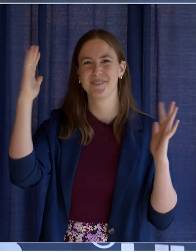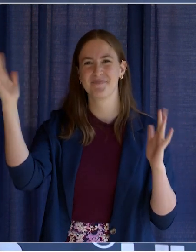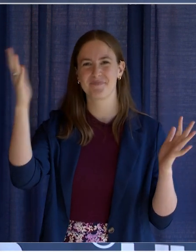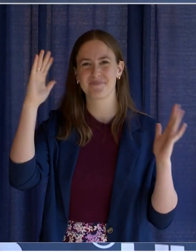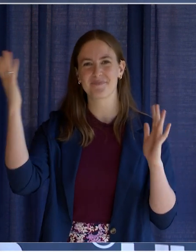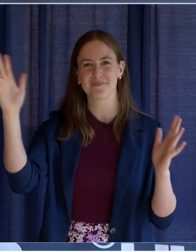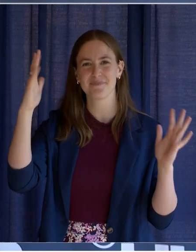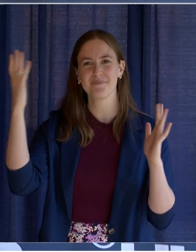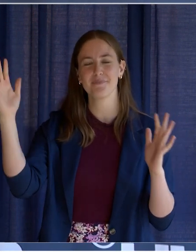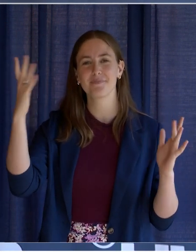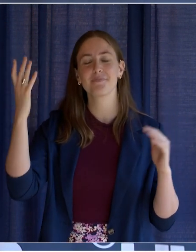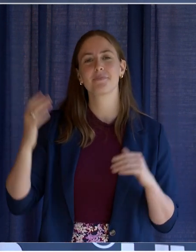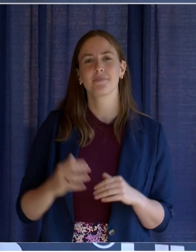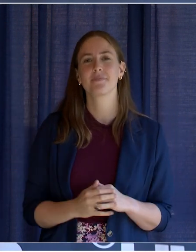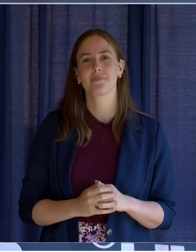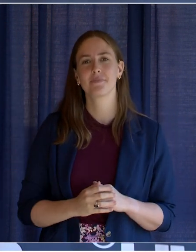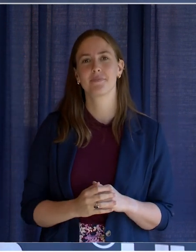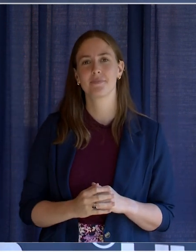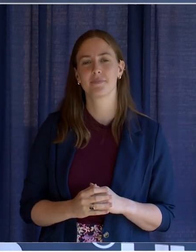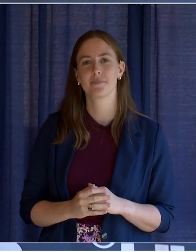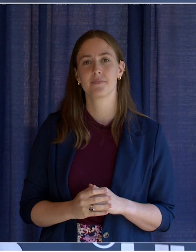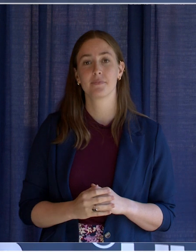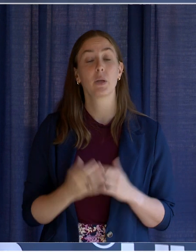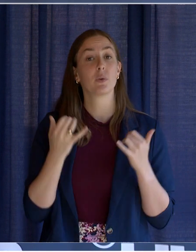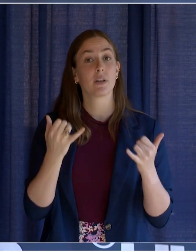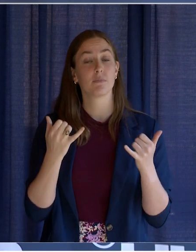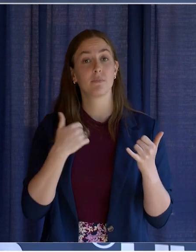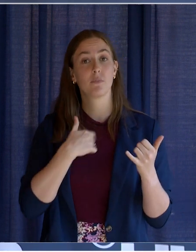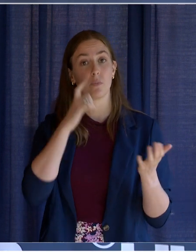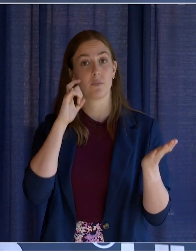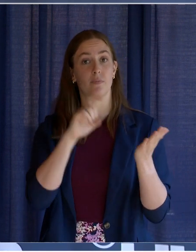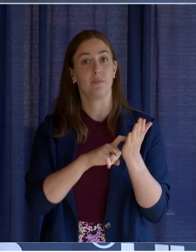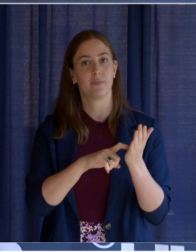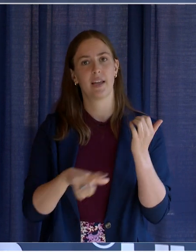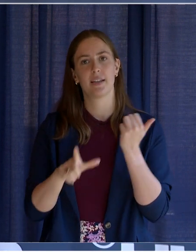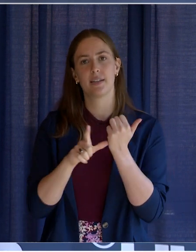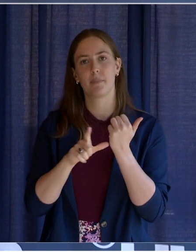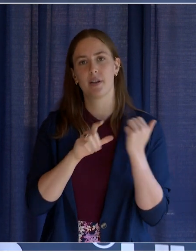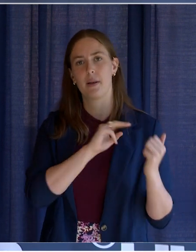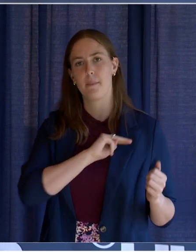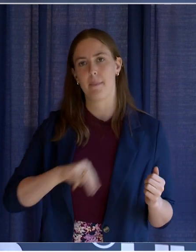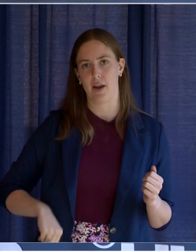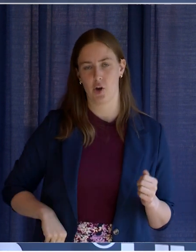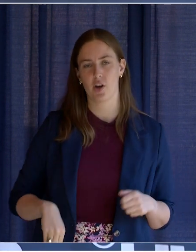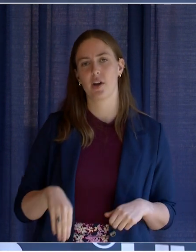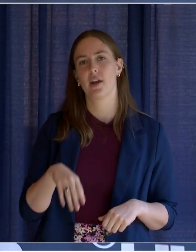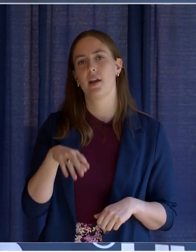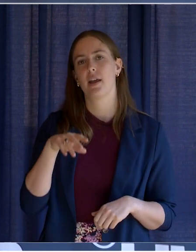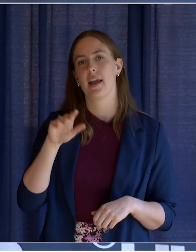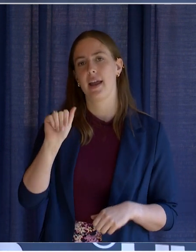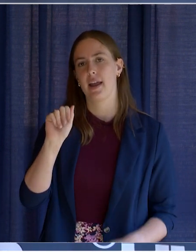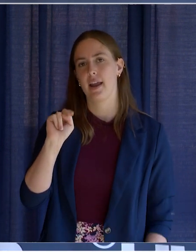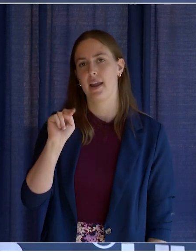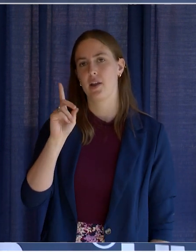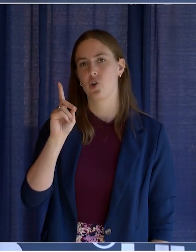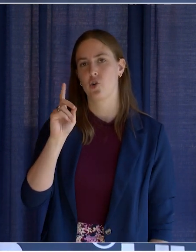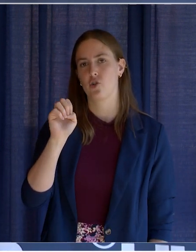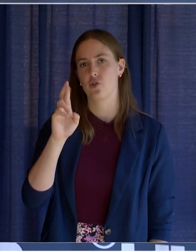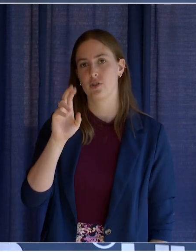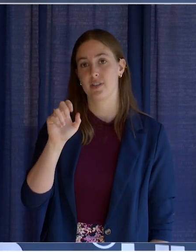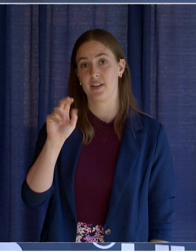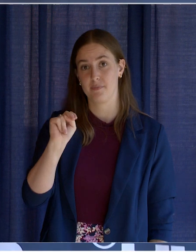So with that, I'd like to recognize Deputy Mayor Keith Anderson. He and his team, along with the Economic